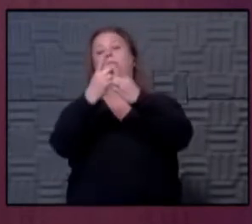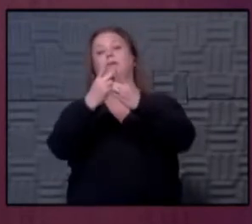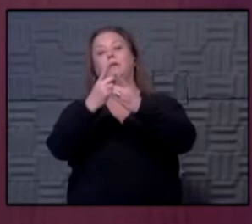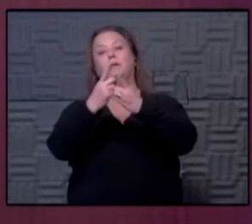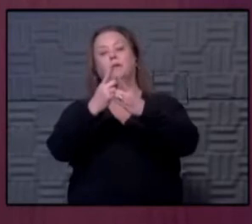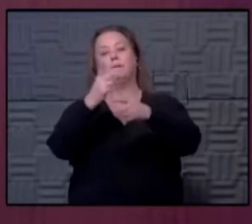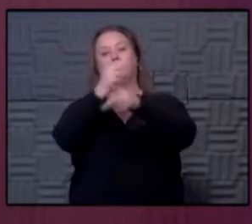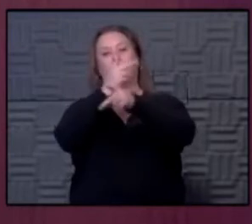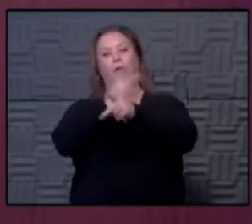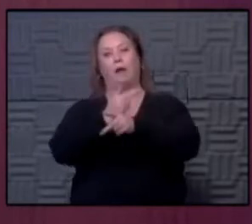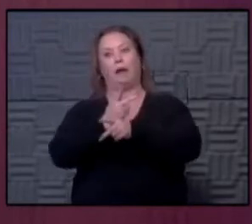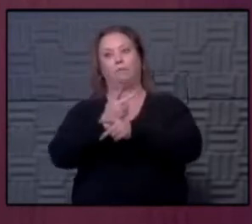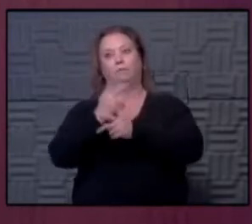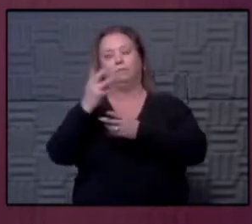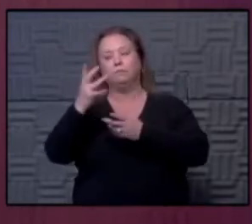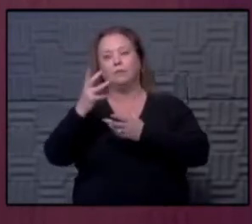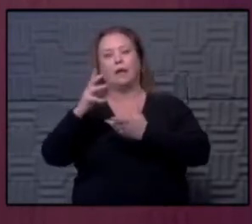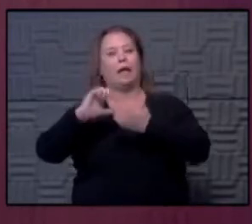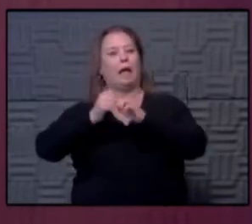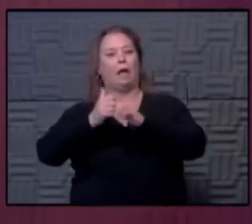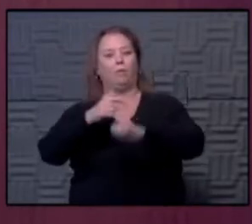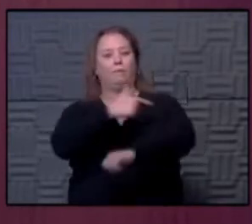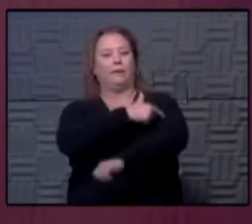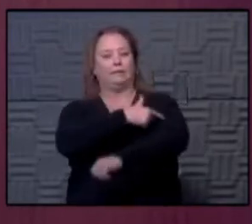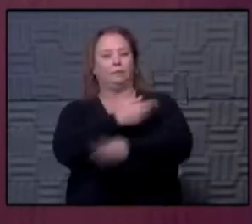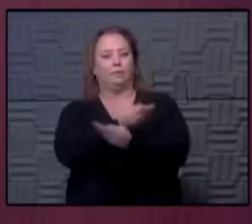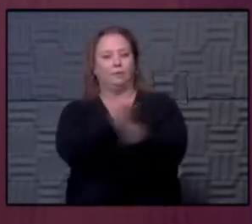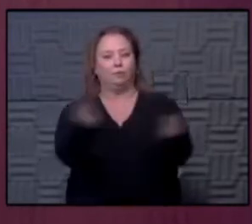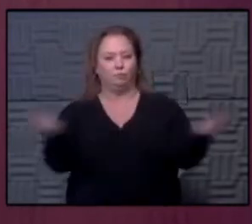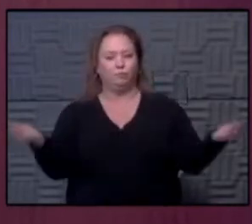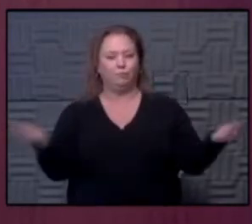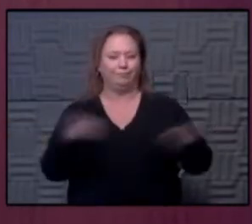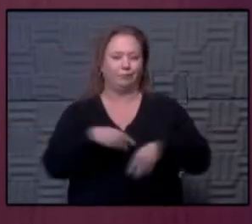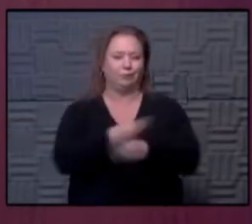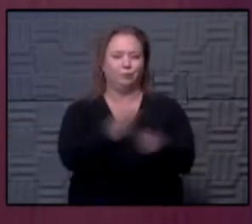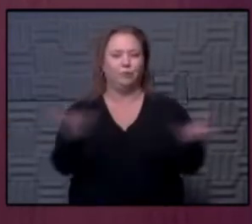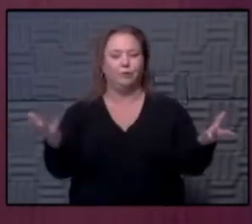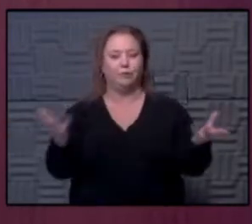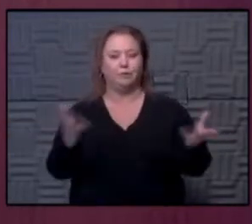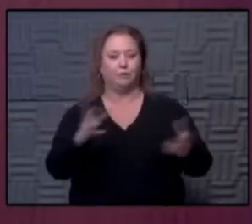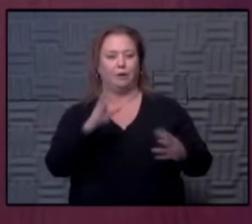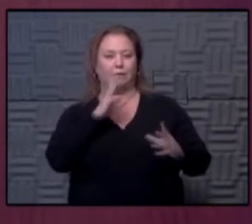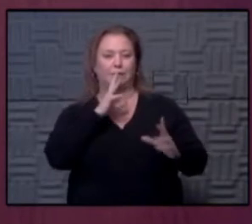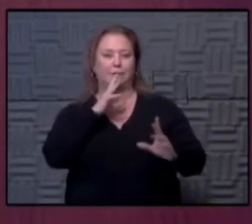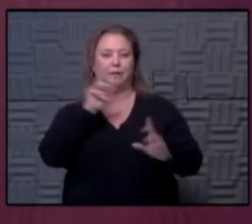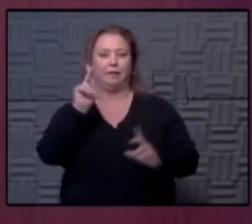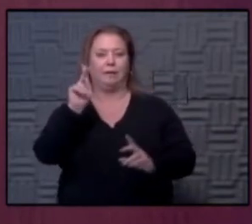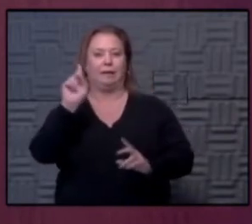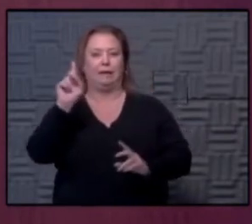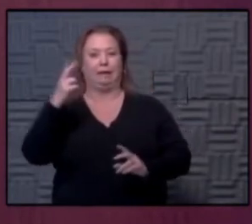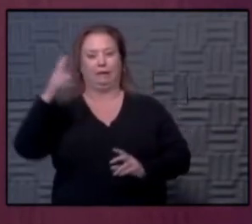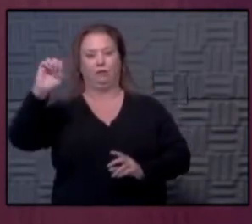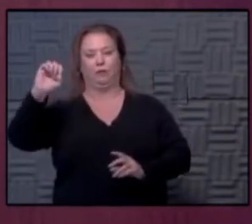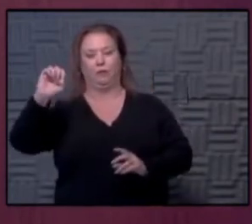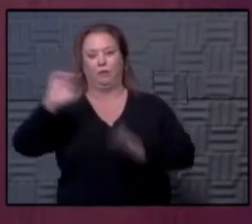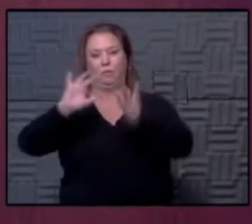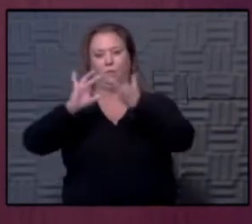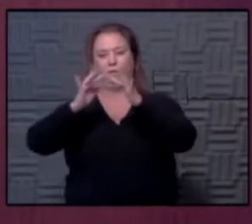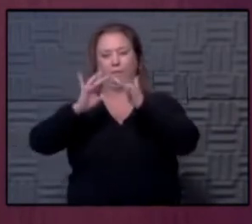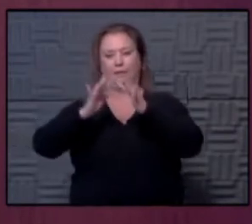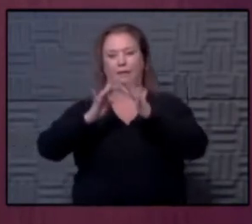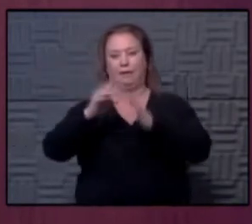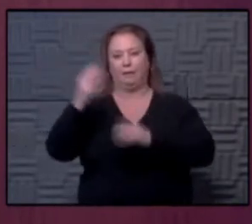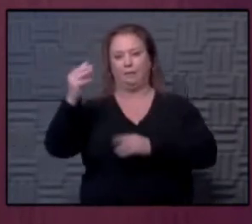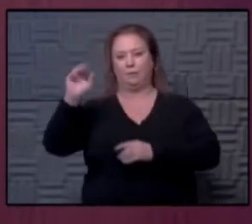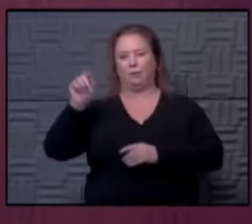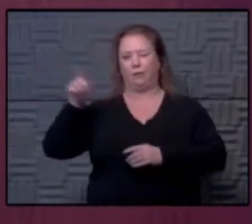outside of hospitals do the vaccines get distributed. So would refer you mostly back to the KDHE and the equivalent on the